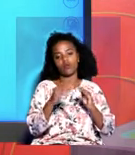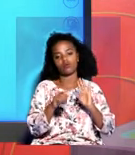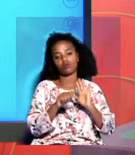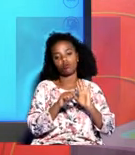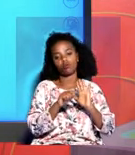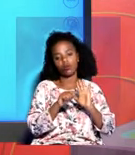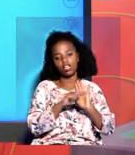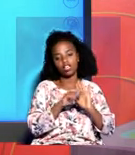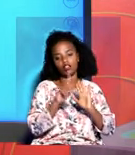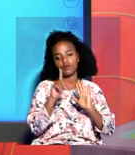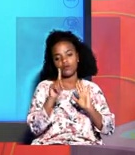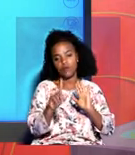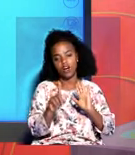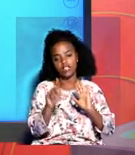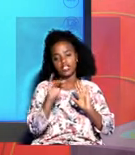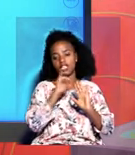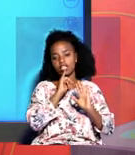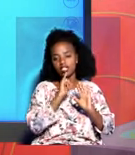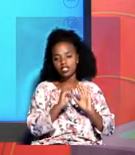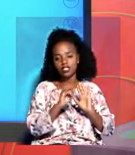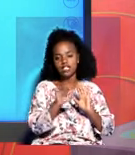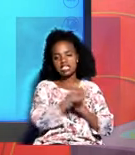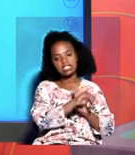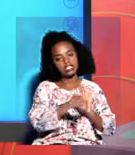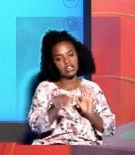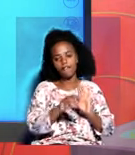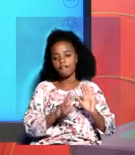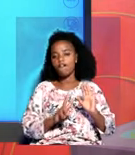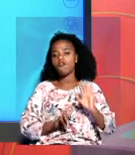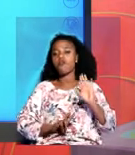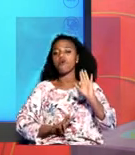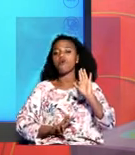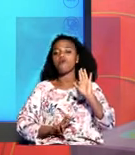to negative 1 is also